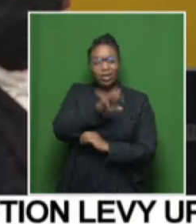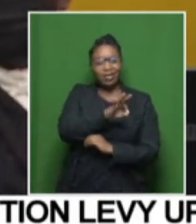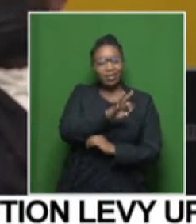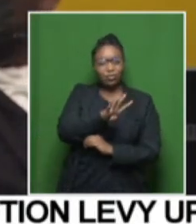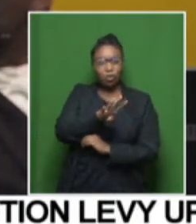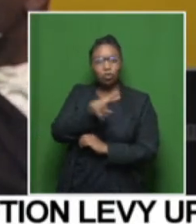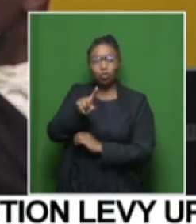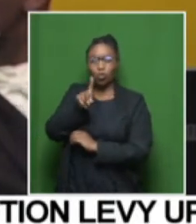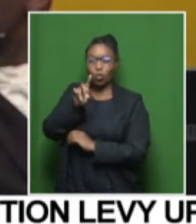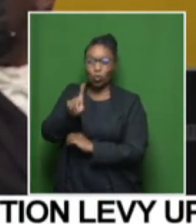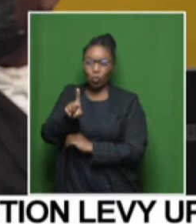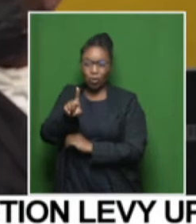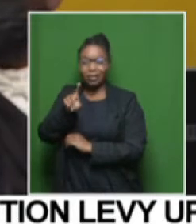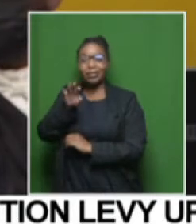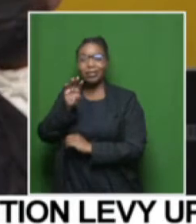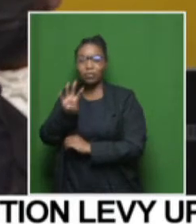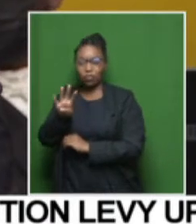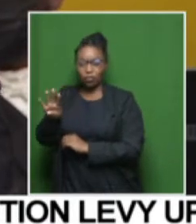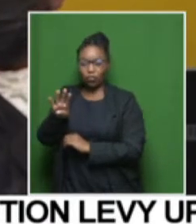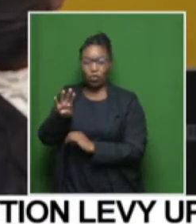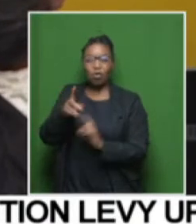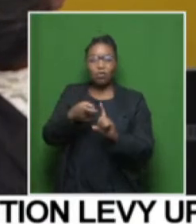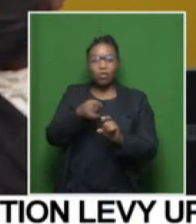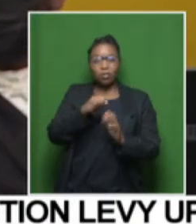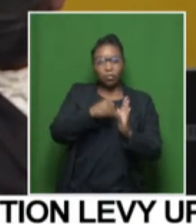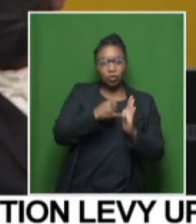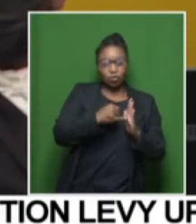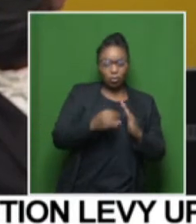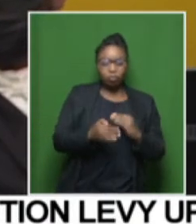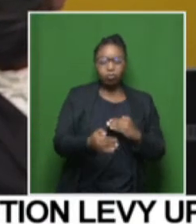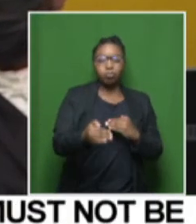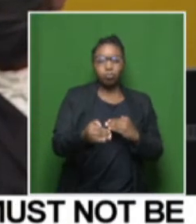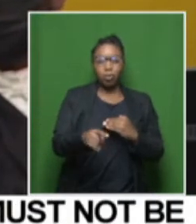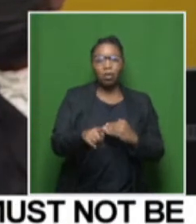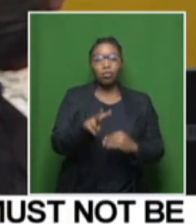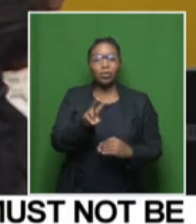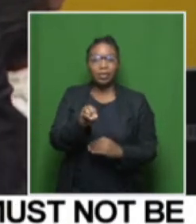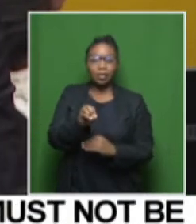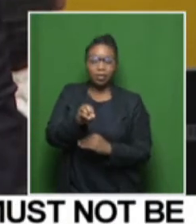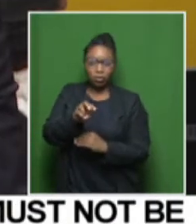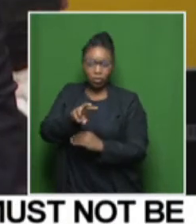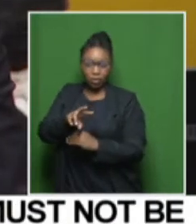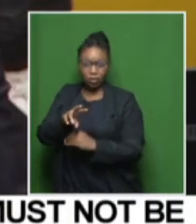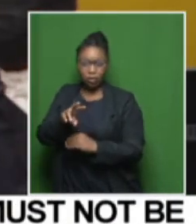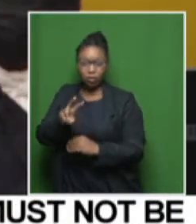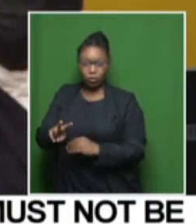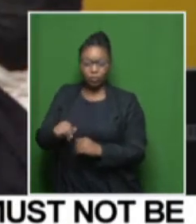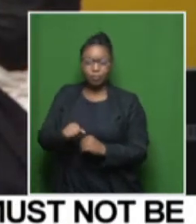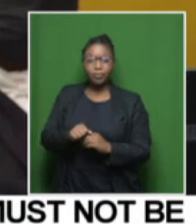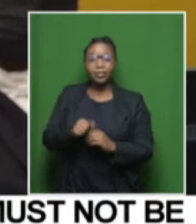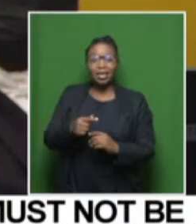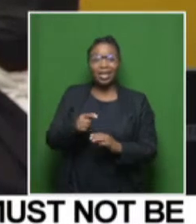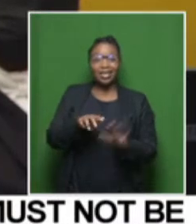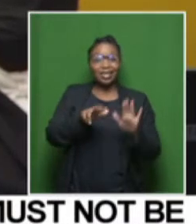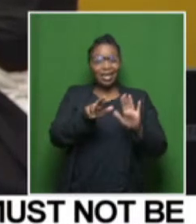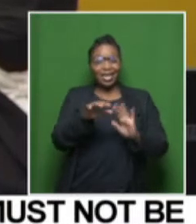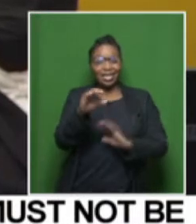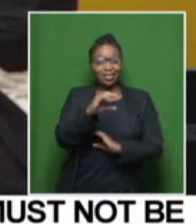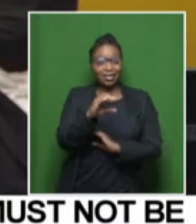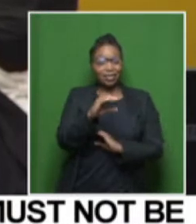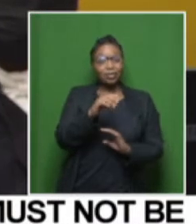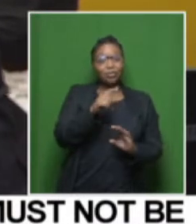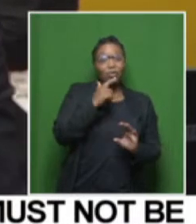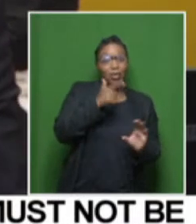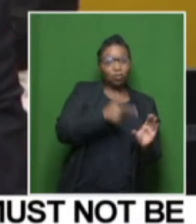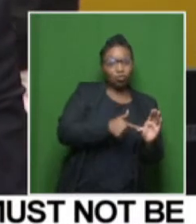levy will increase by 1 cent to 9 cents per litre for petrol and 10 cents per litre for diesel